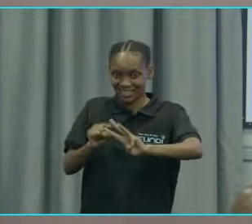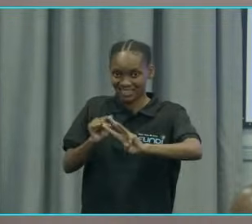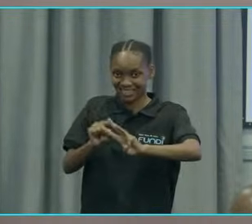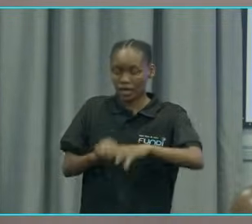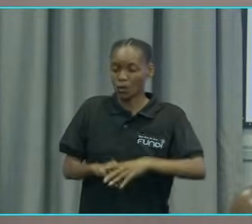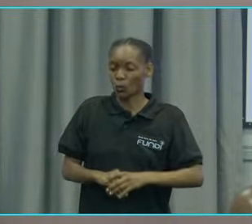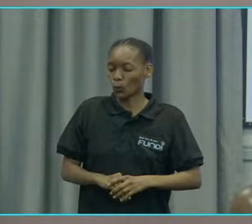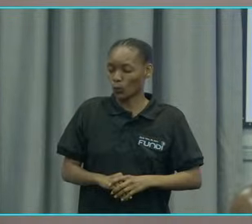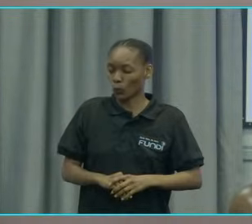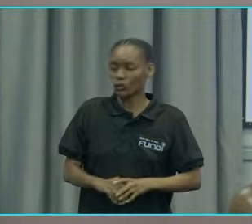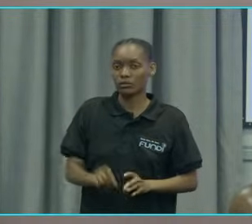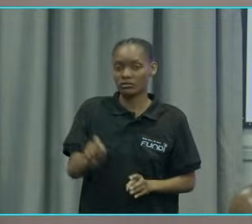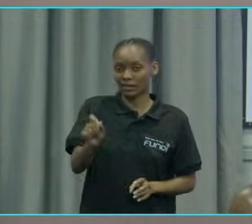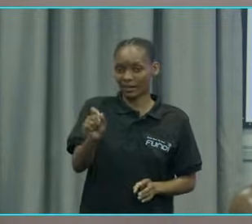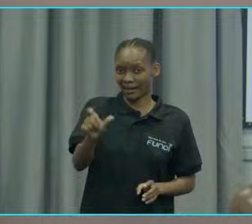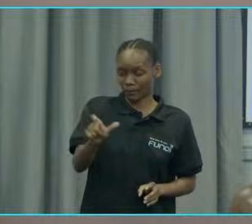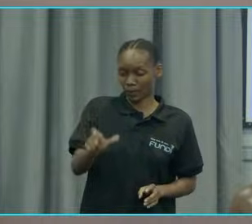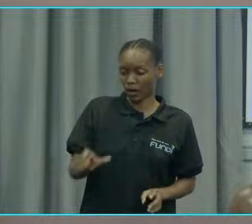huge gap.